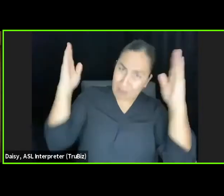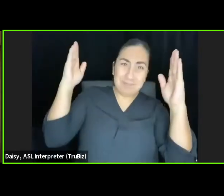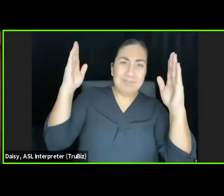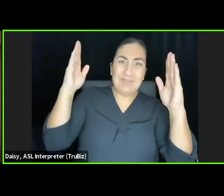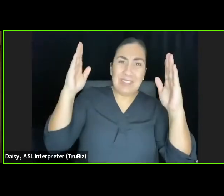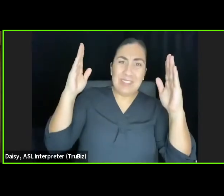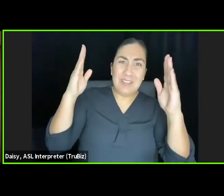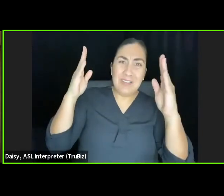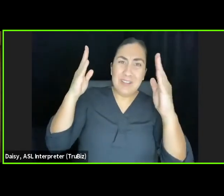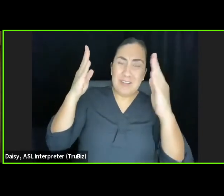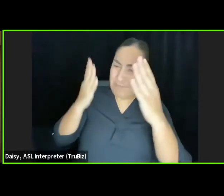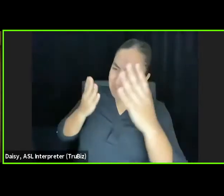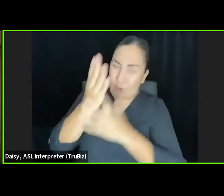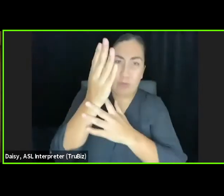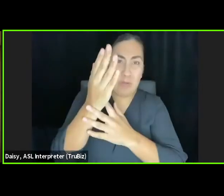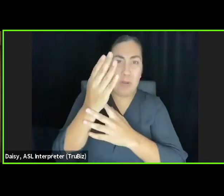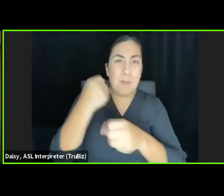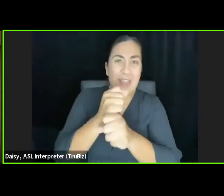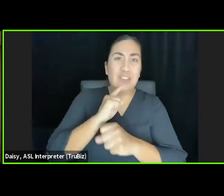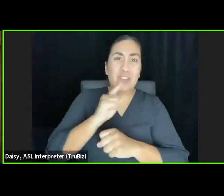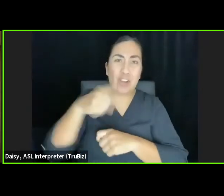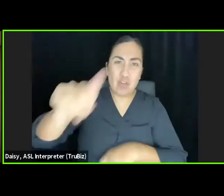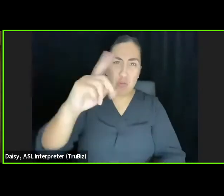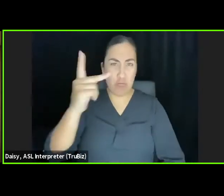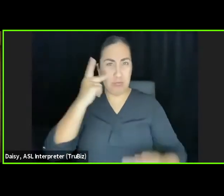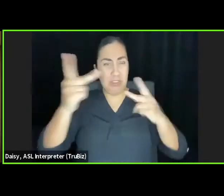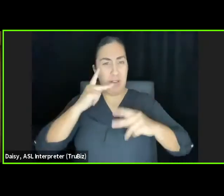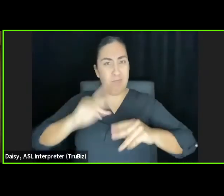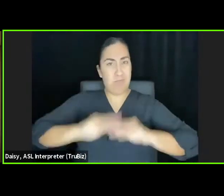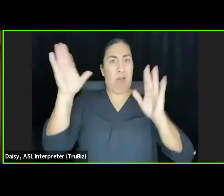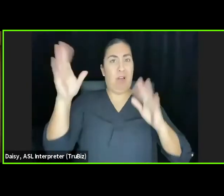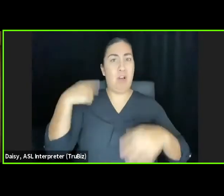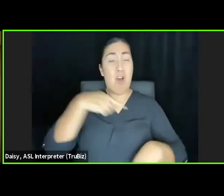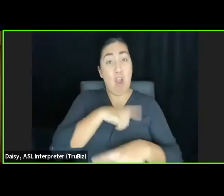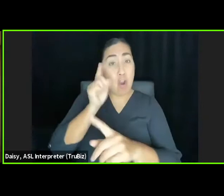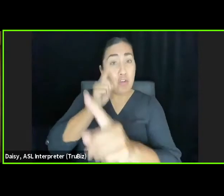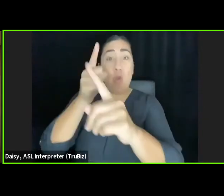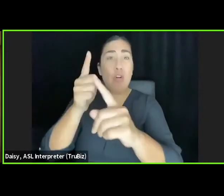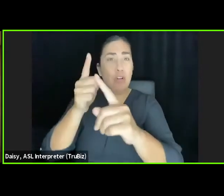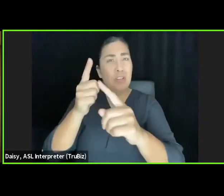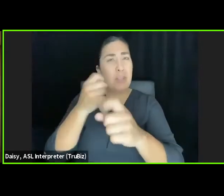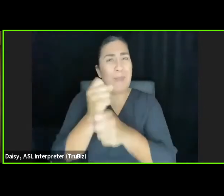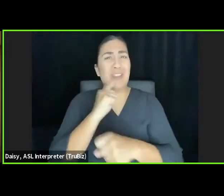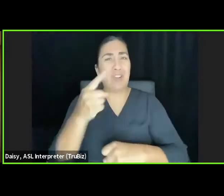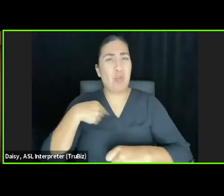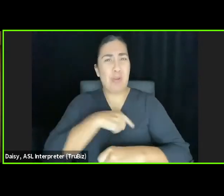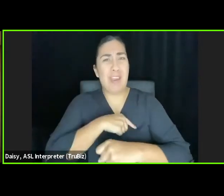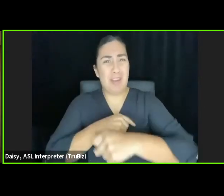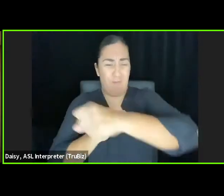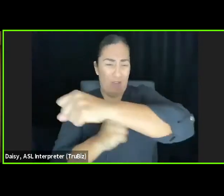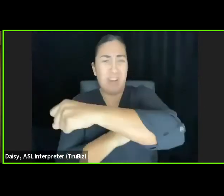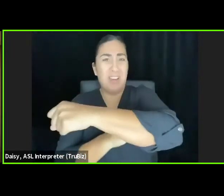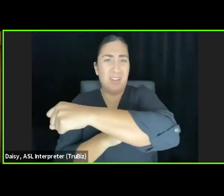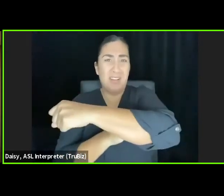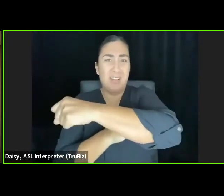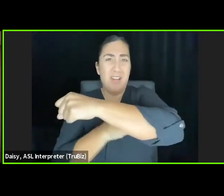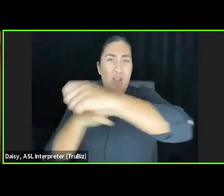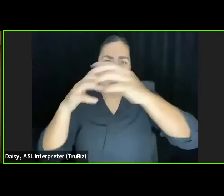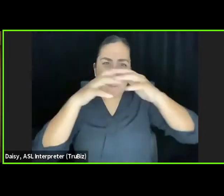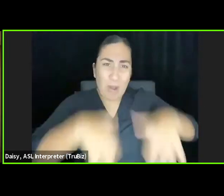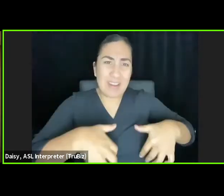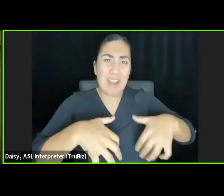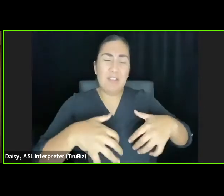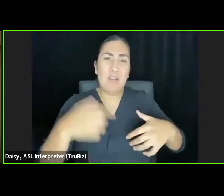In our limited time today, our goal is simply to crack the foundation and shine a light to illuminate some of the rot and ways to